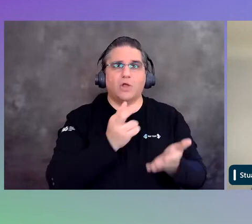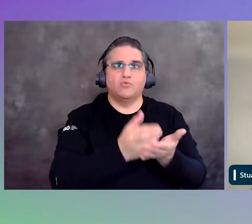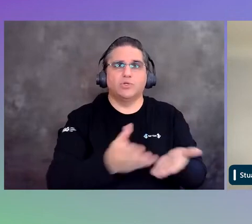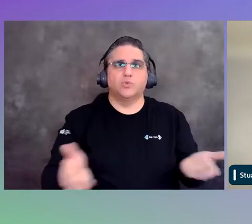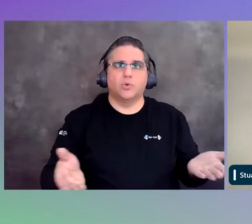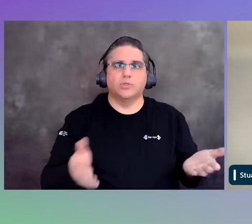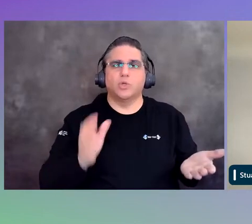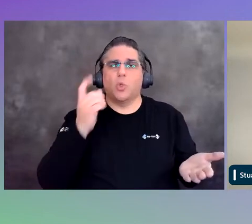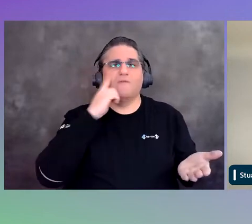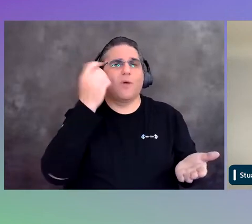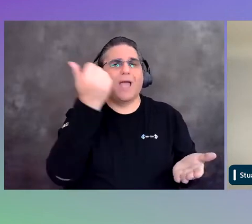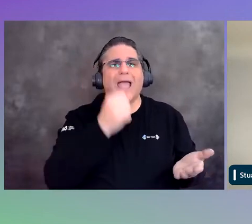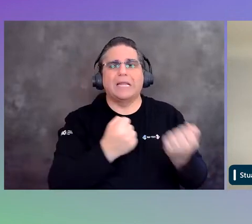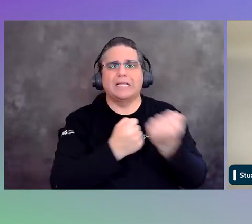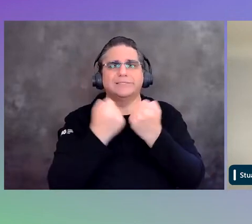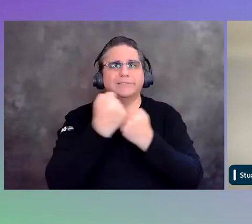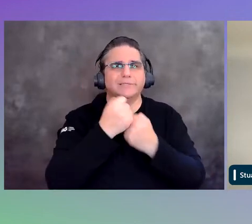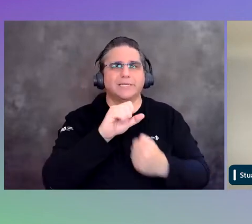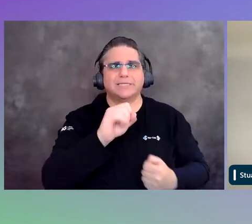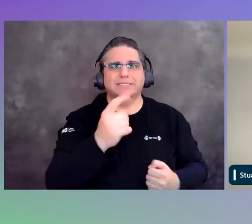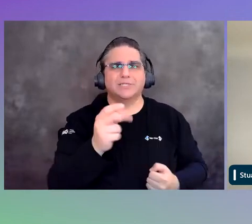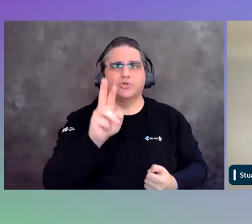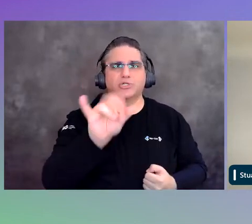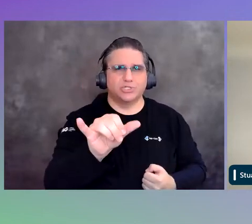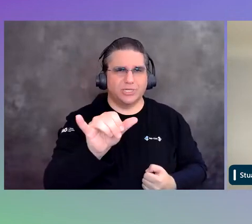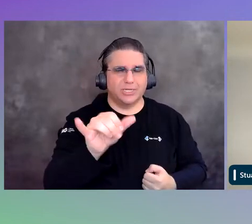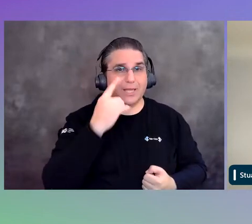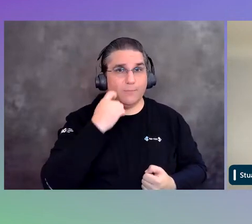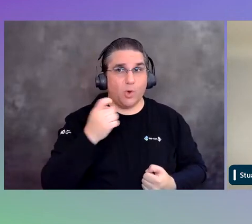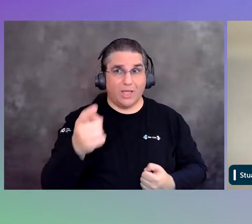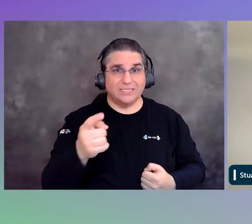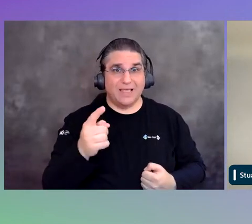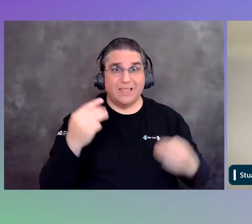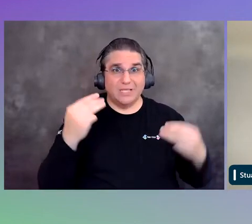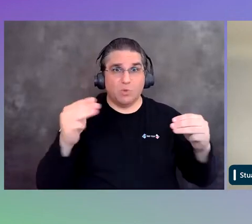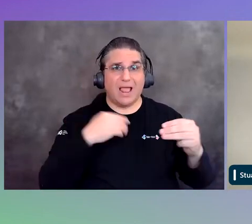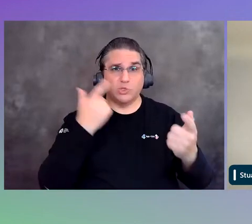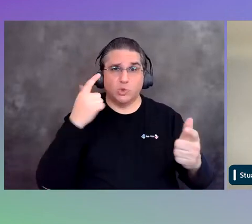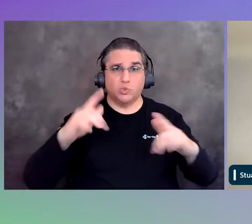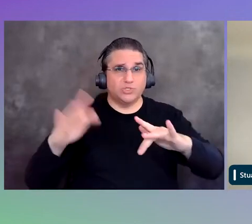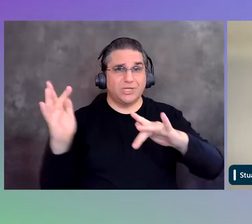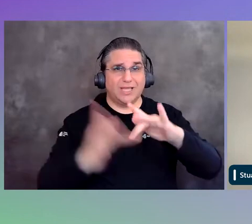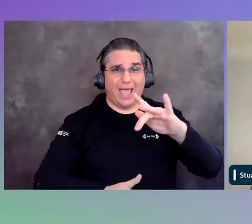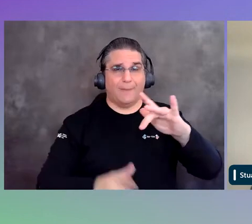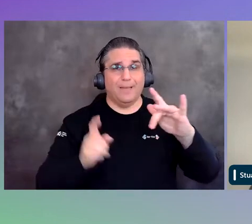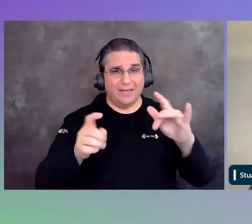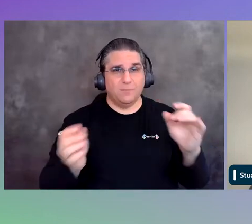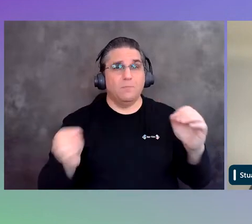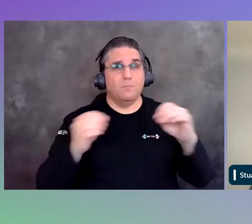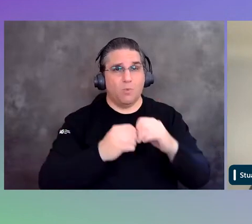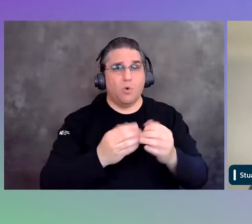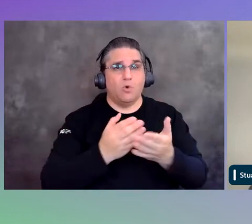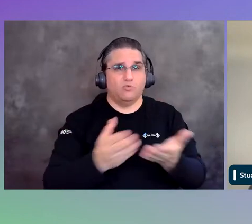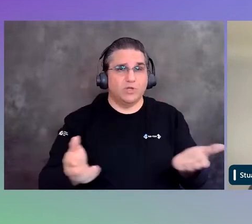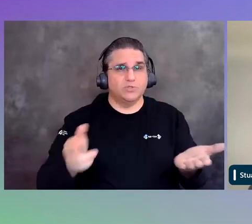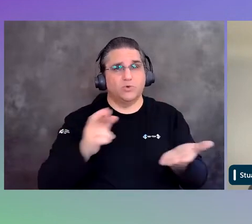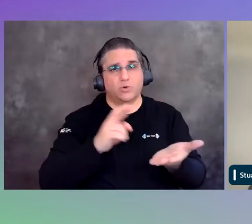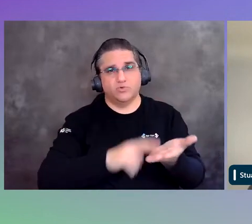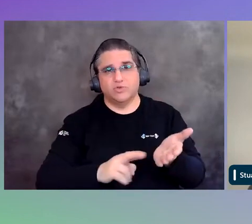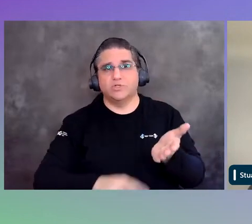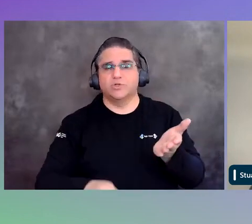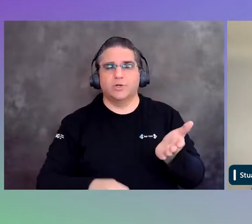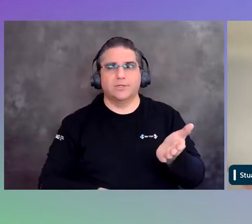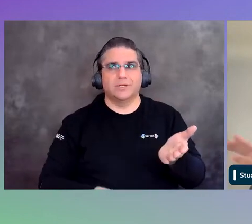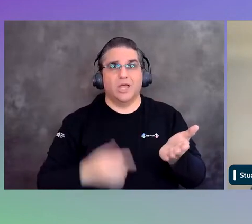synergy. There's a huge gap in the market. We need much more resource than we have. I think, the market at the moment is quite challenging in